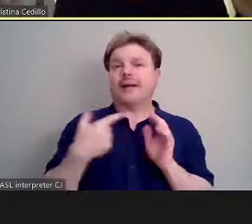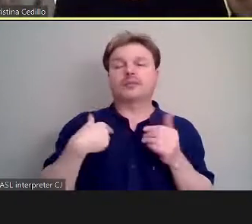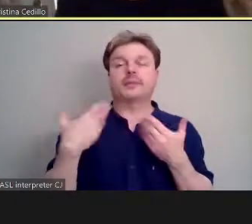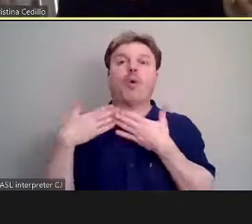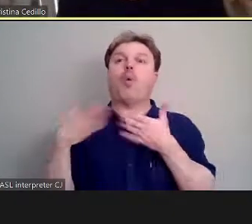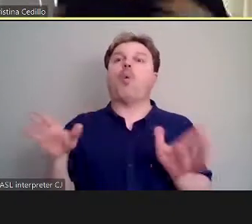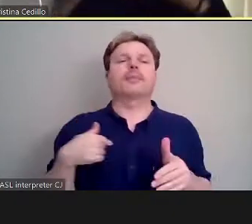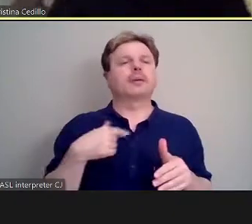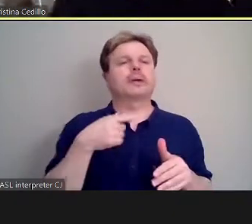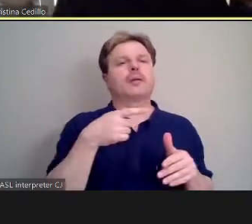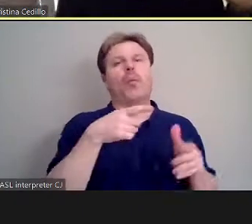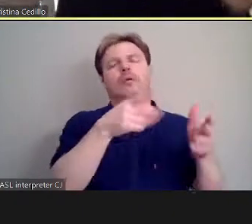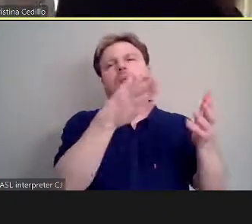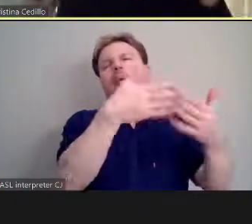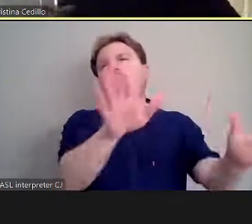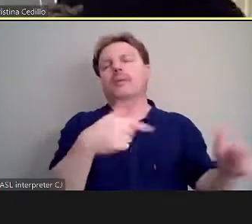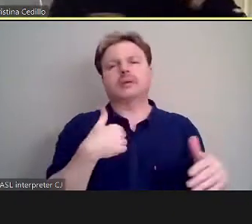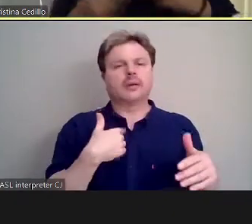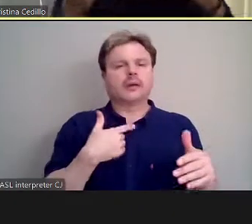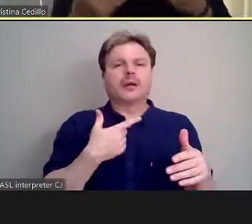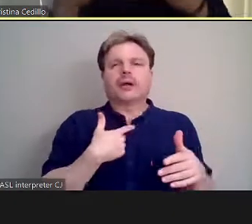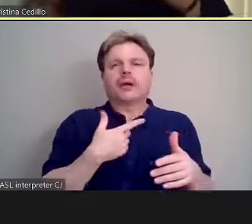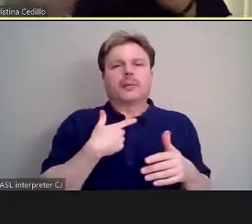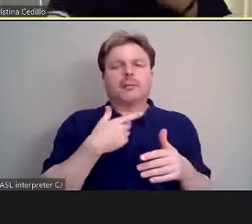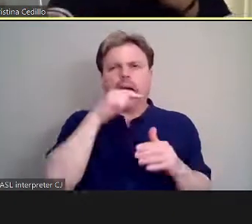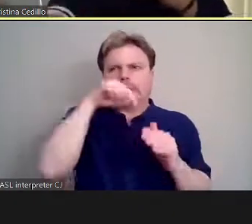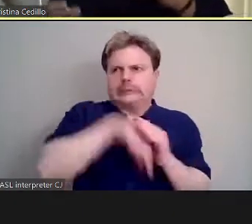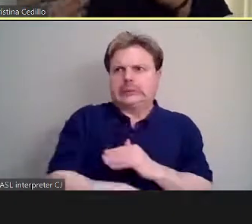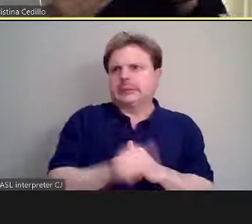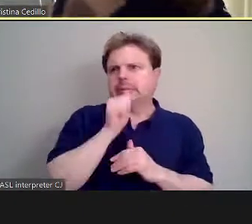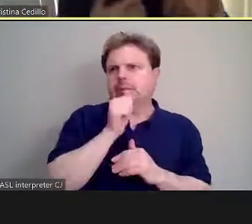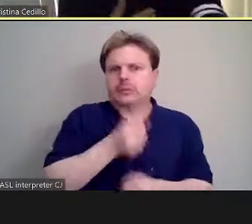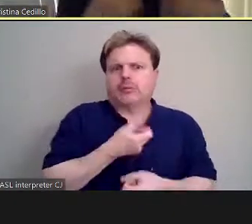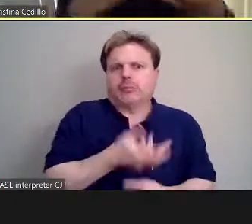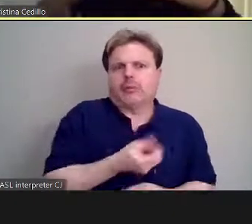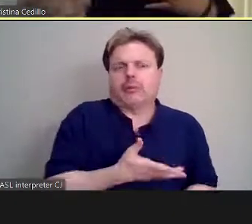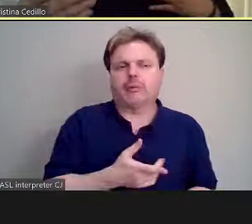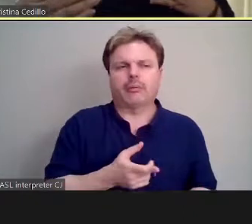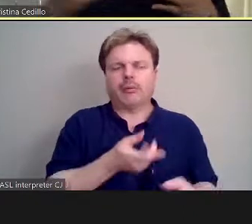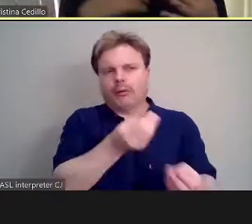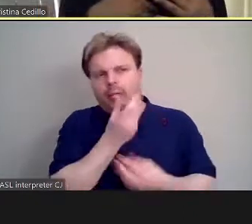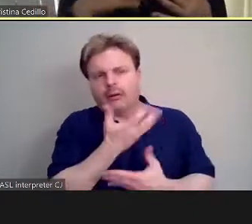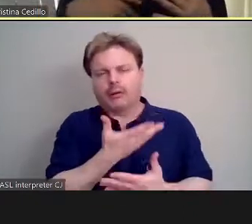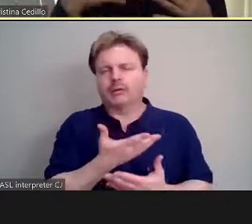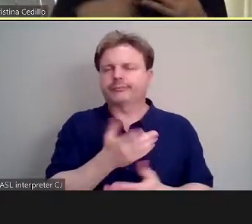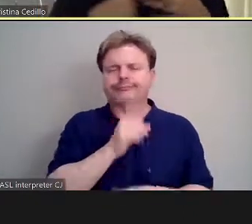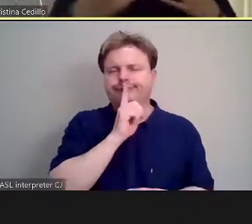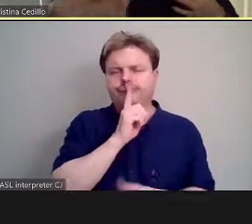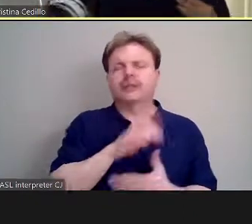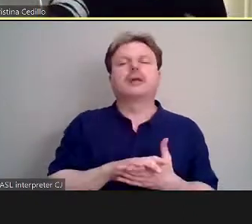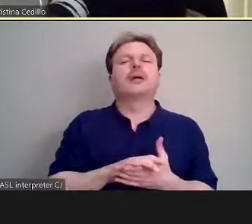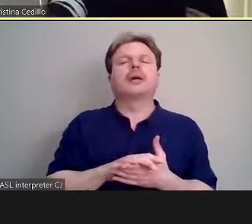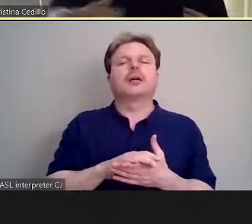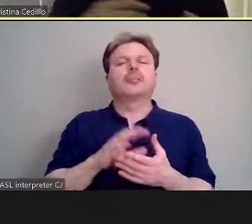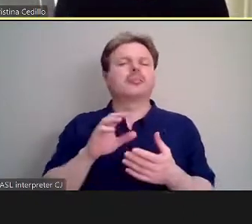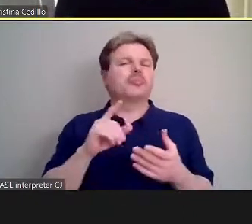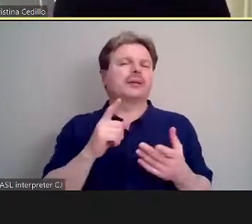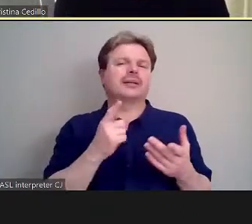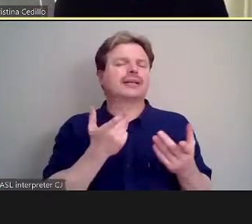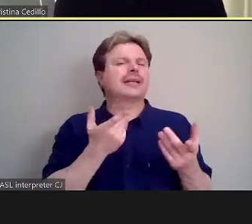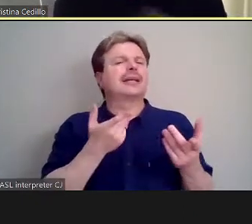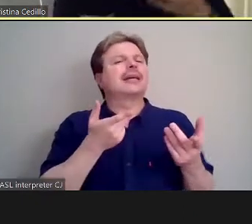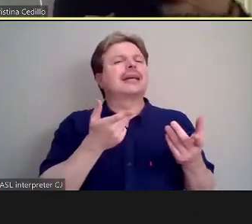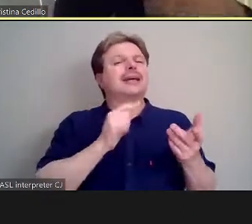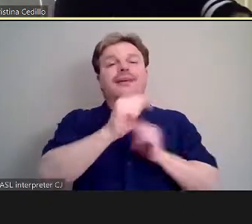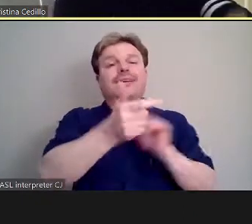our darkest secrets and things, but it does mean that an exchange cannot be monodirectional, right?